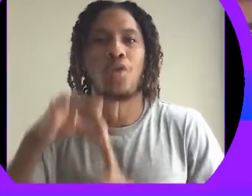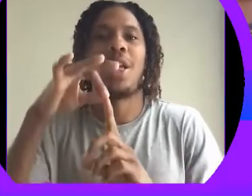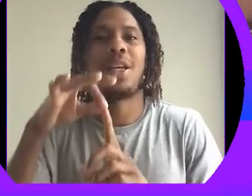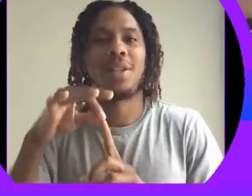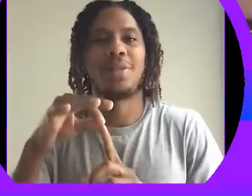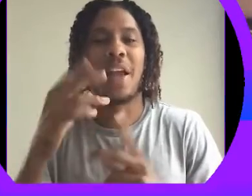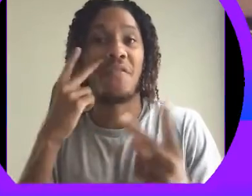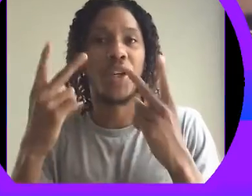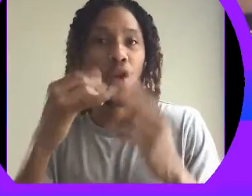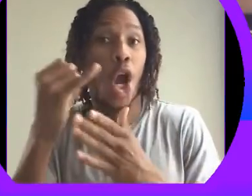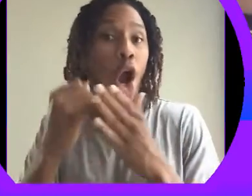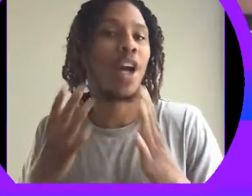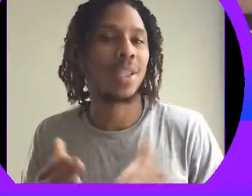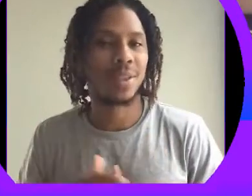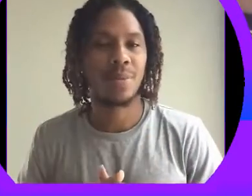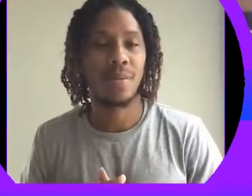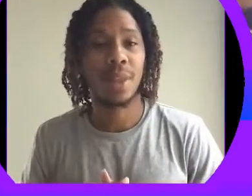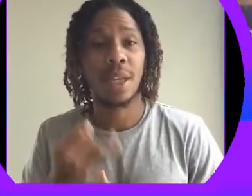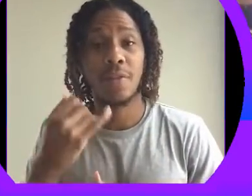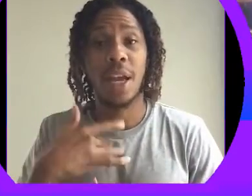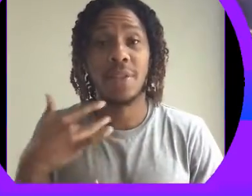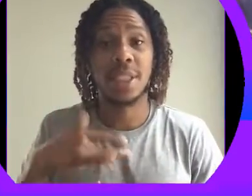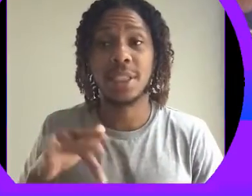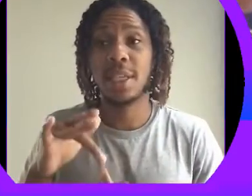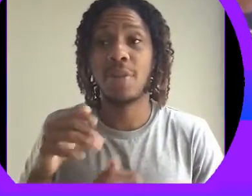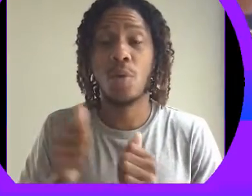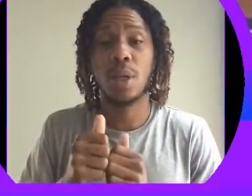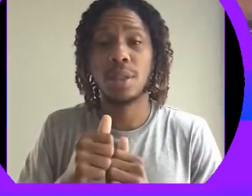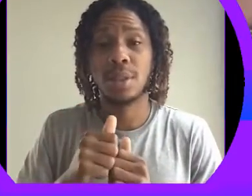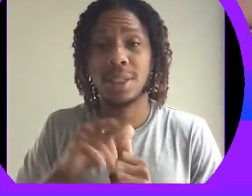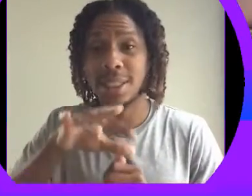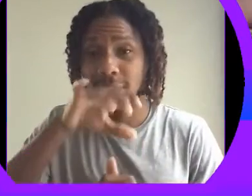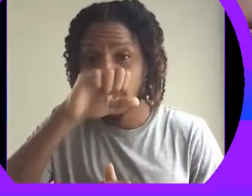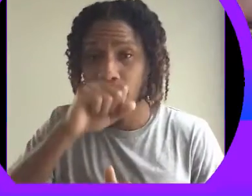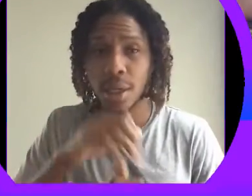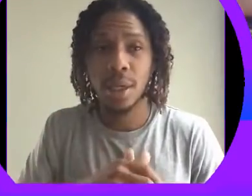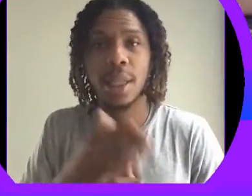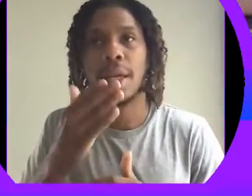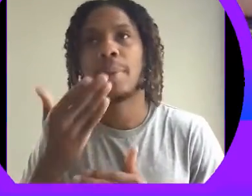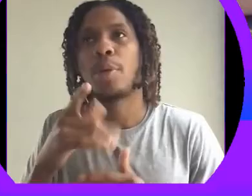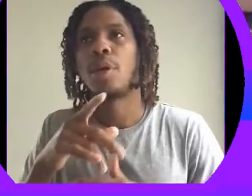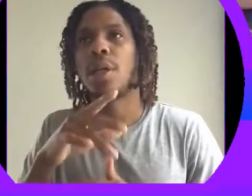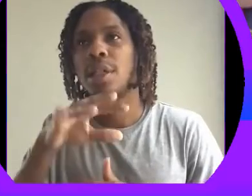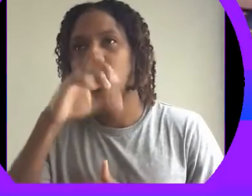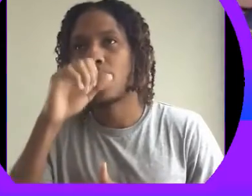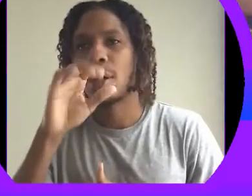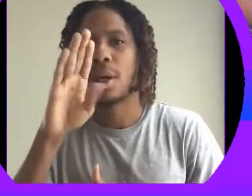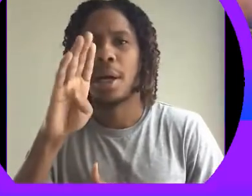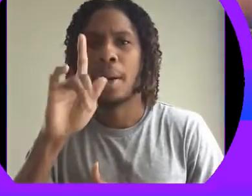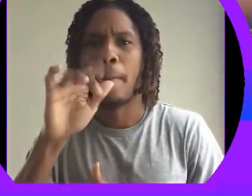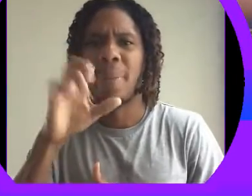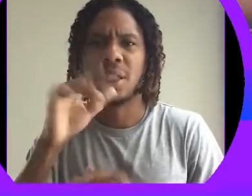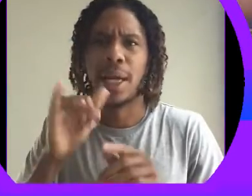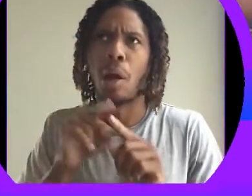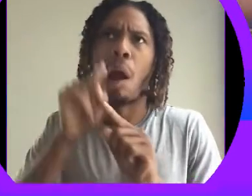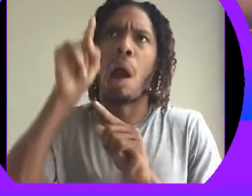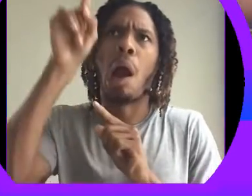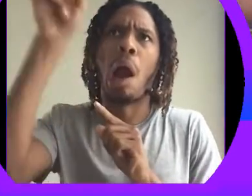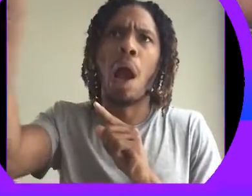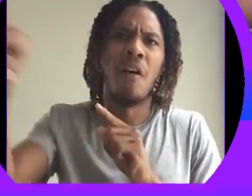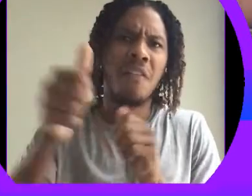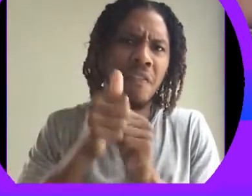artists. If you have a sensitivity to your smell, if you're like, you can smell bleach a mile away or